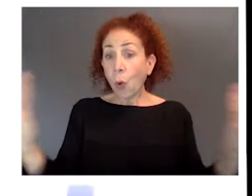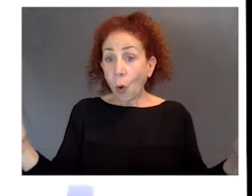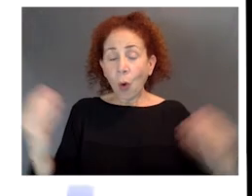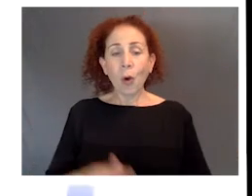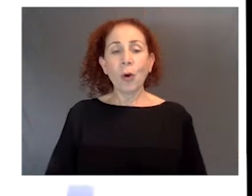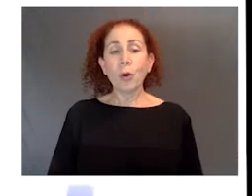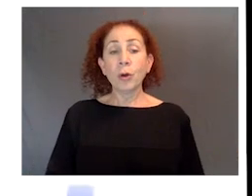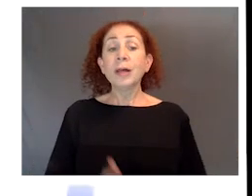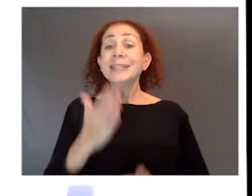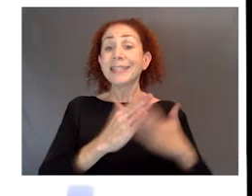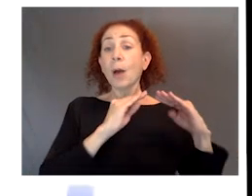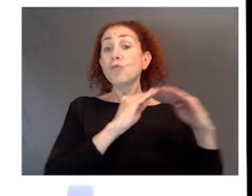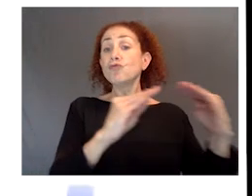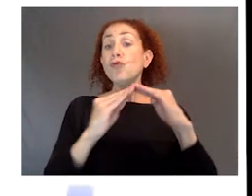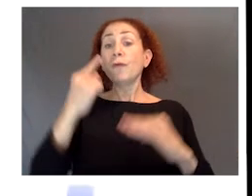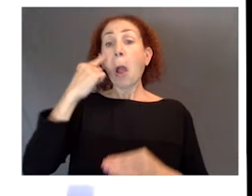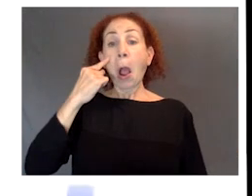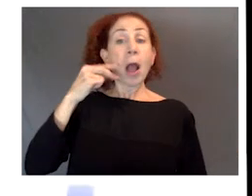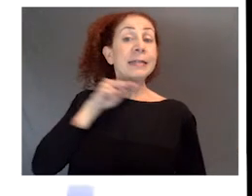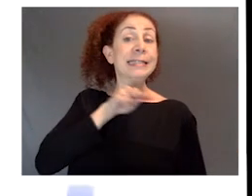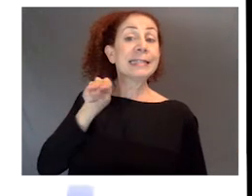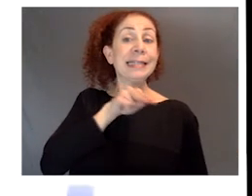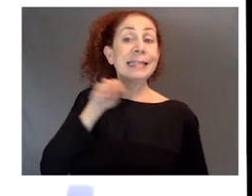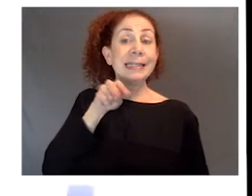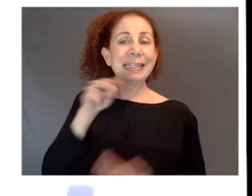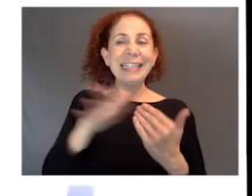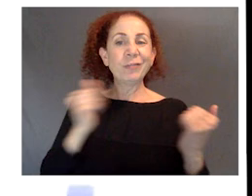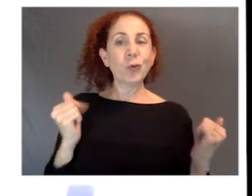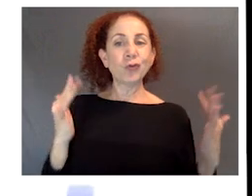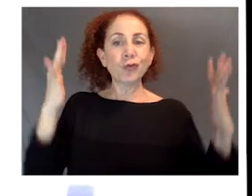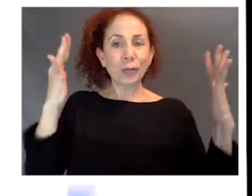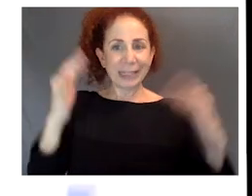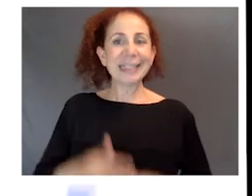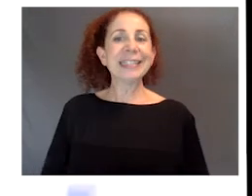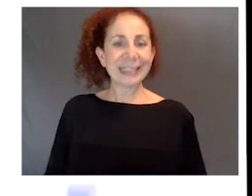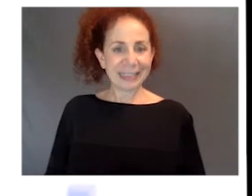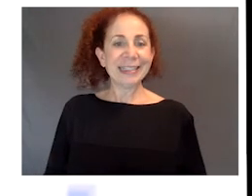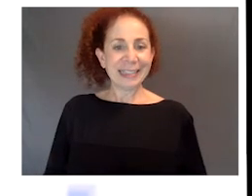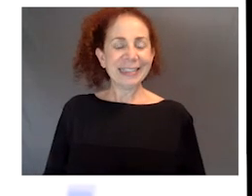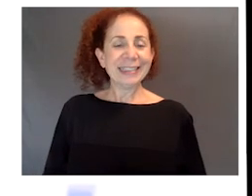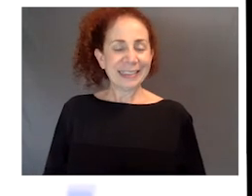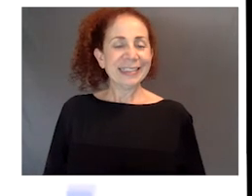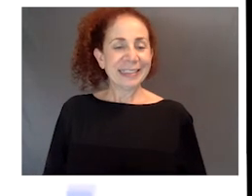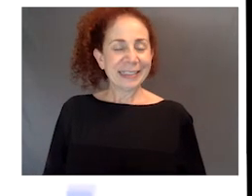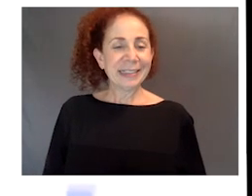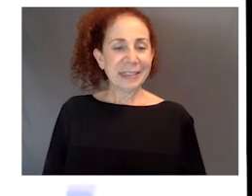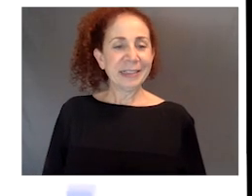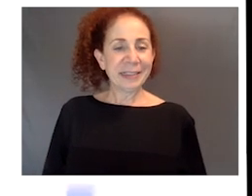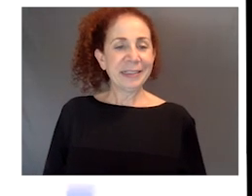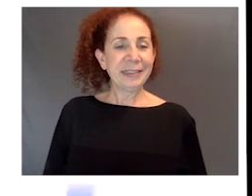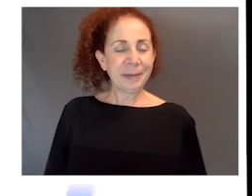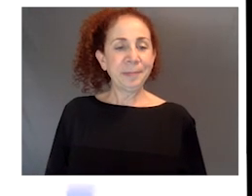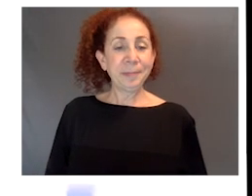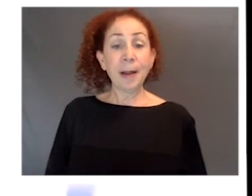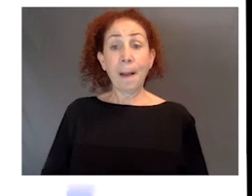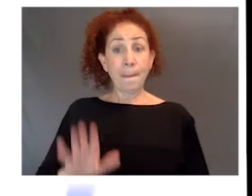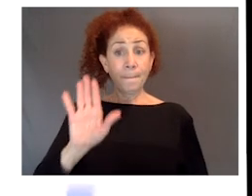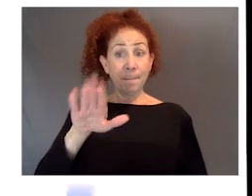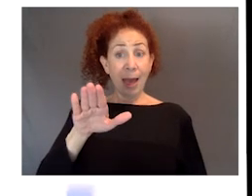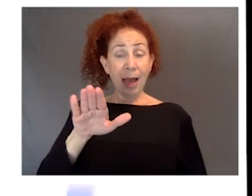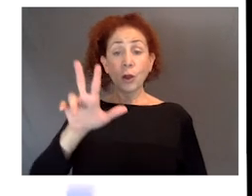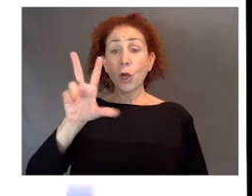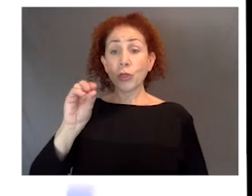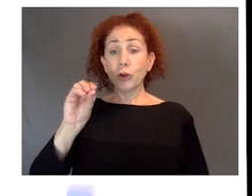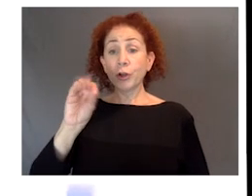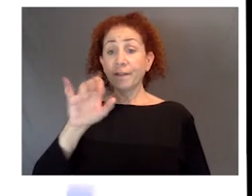Some of the cell block roofs are visible above the forest of vegetation, even have bushes growing on them. At the back,